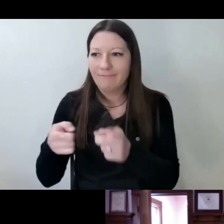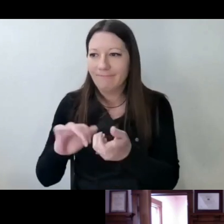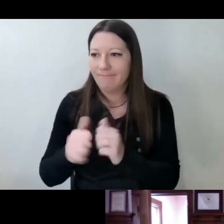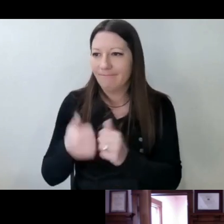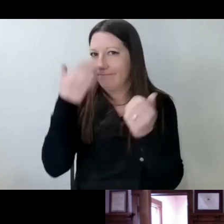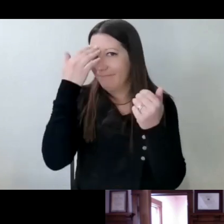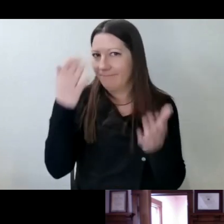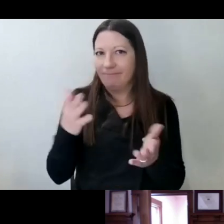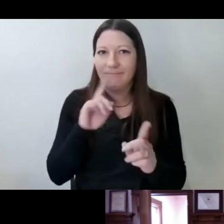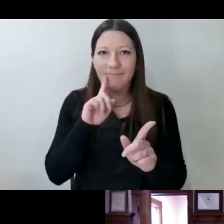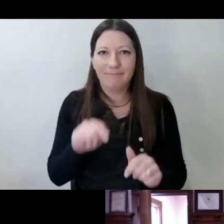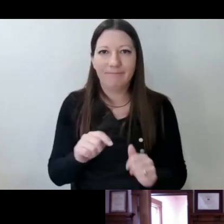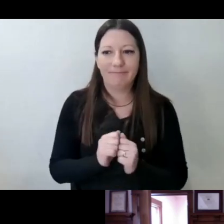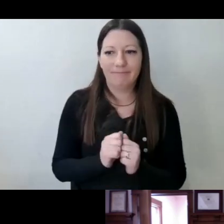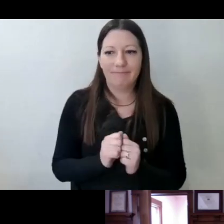Speculatively,